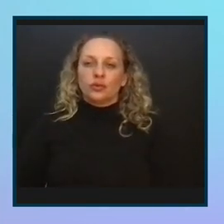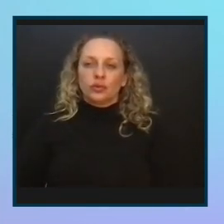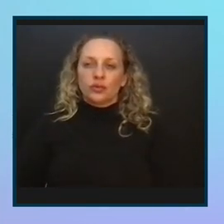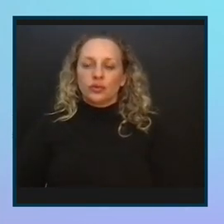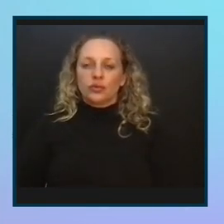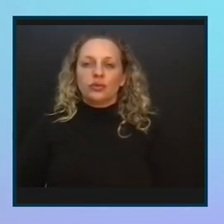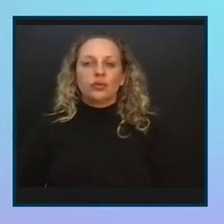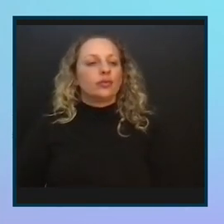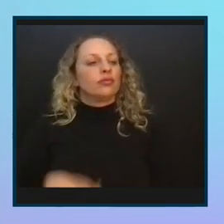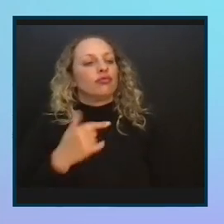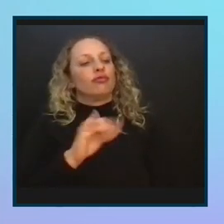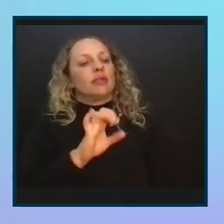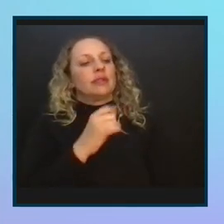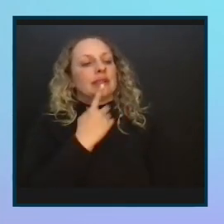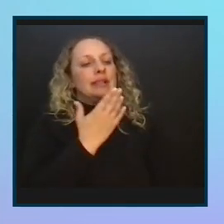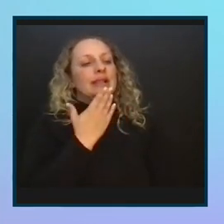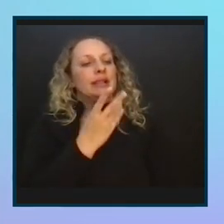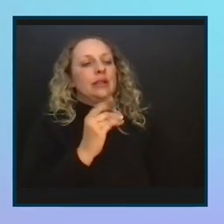Thank you, Daniel.